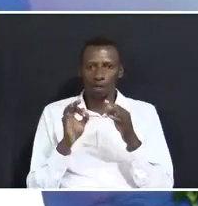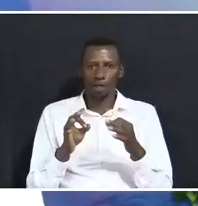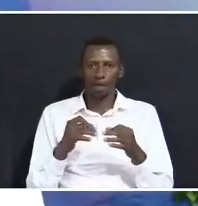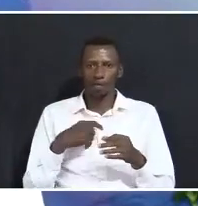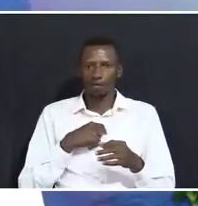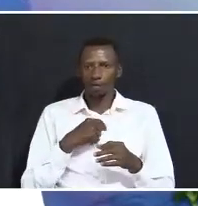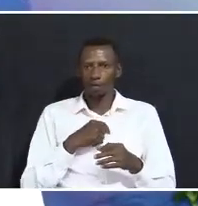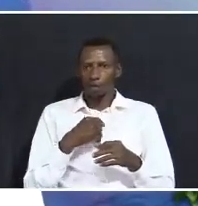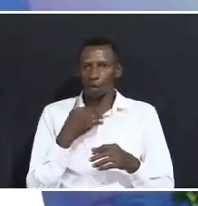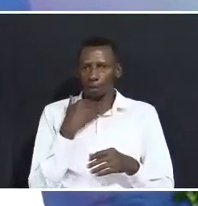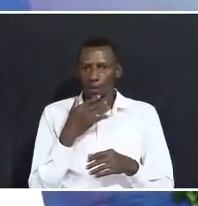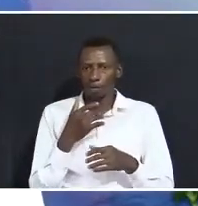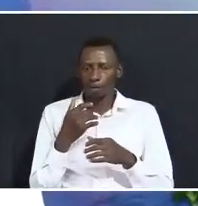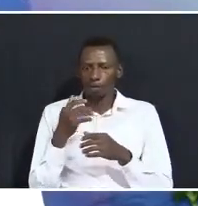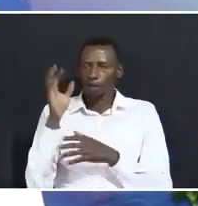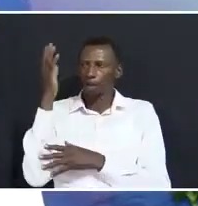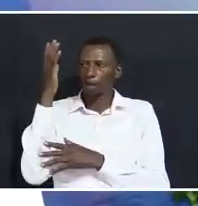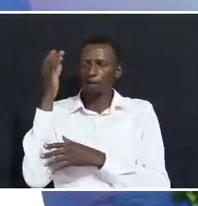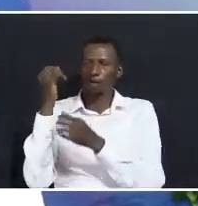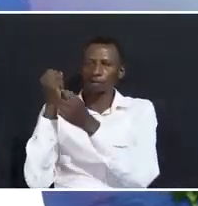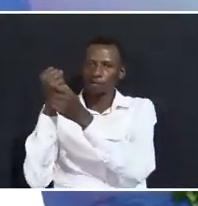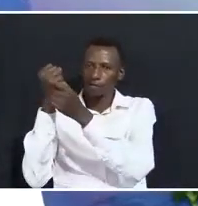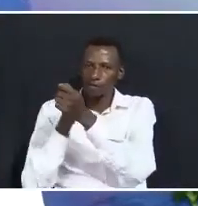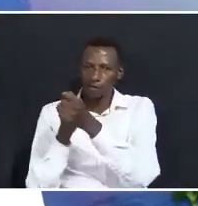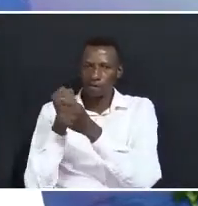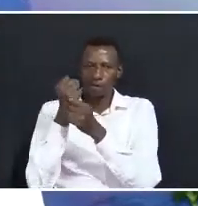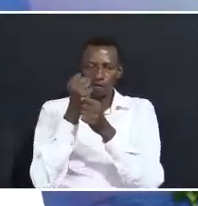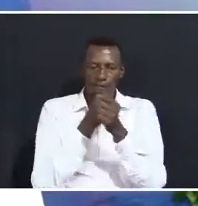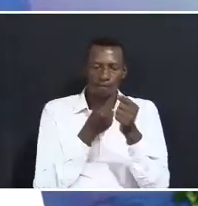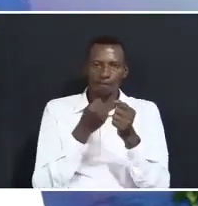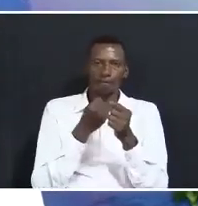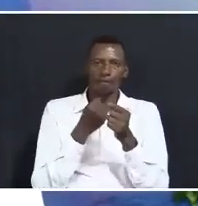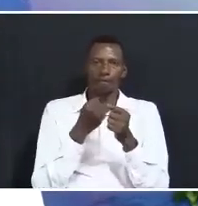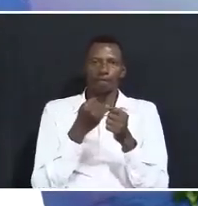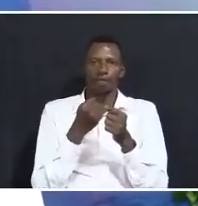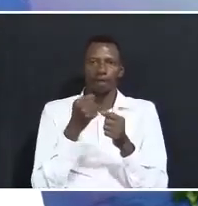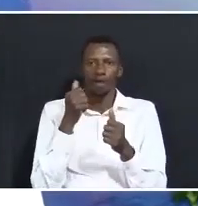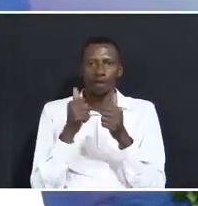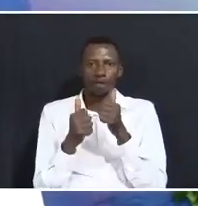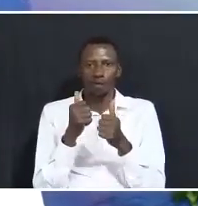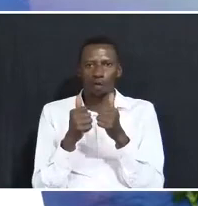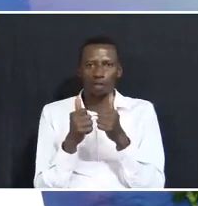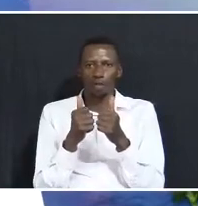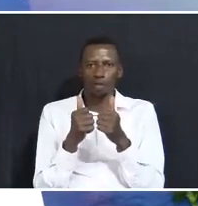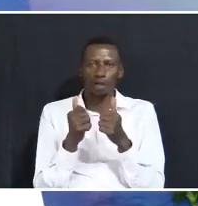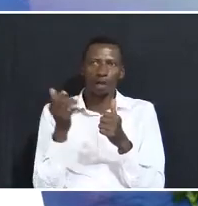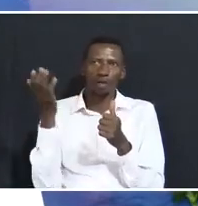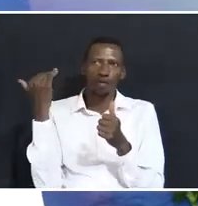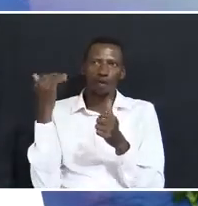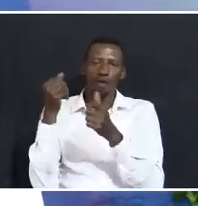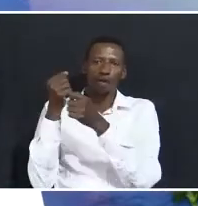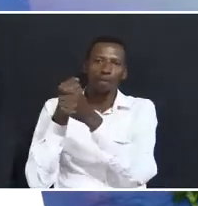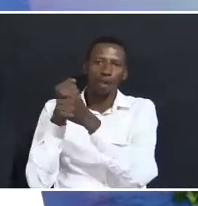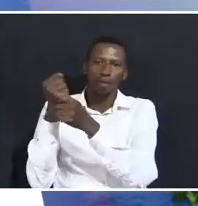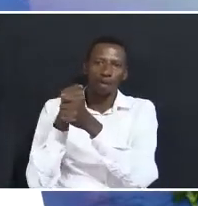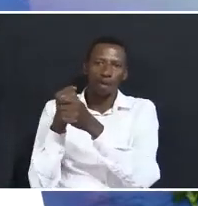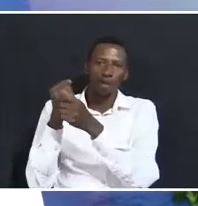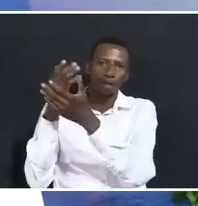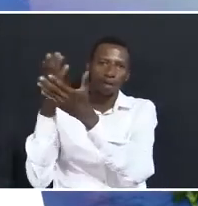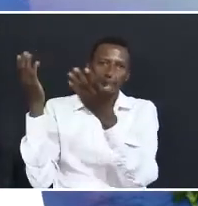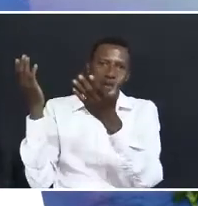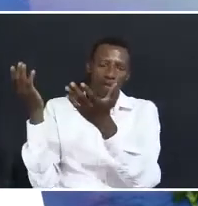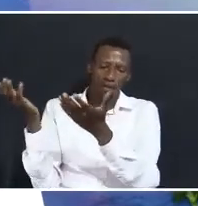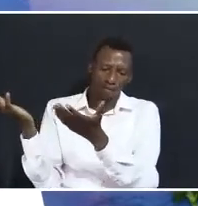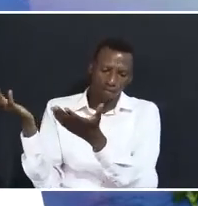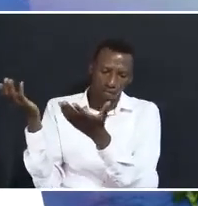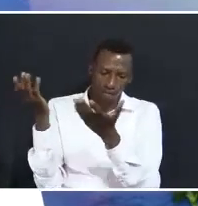plucked branches of tree, or the branches of the tree which they had already plucked elsewhere, they laid it on the road,